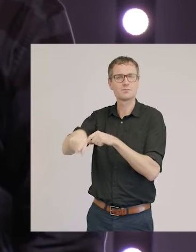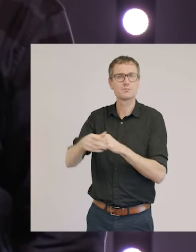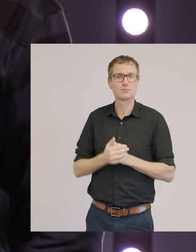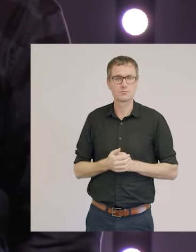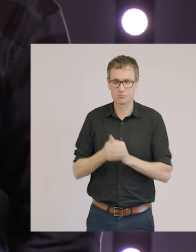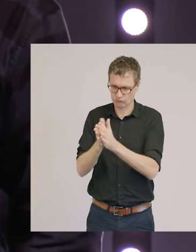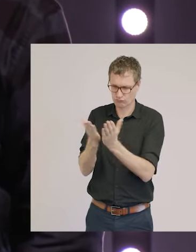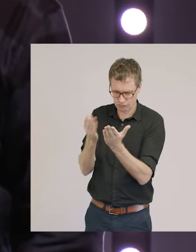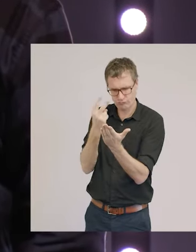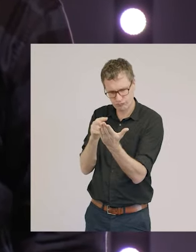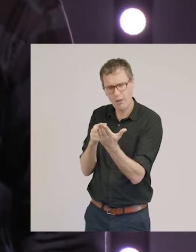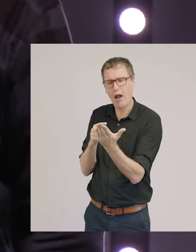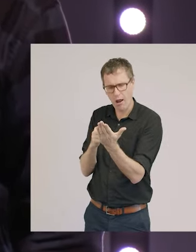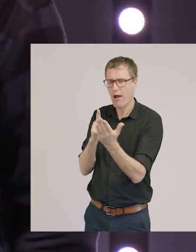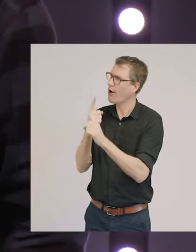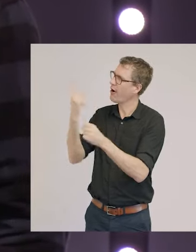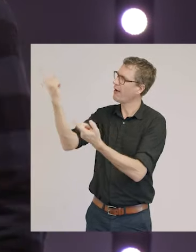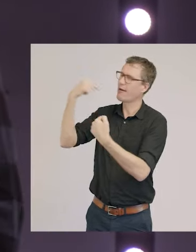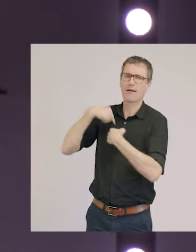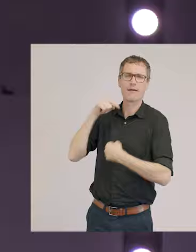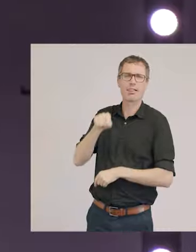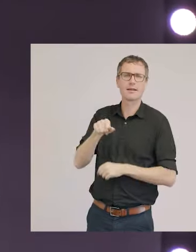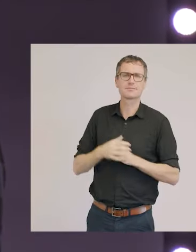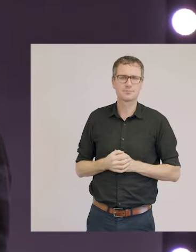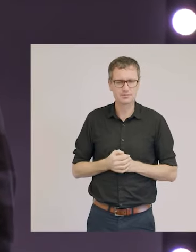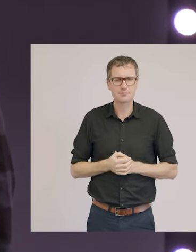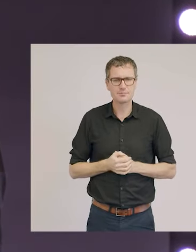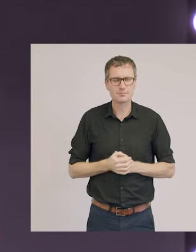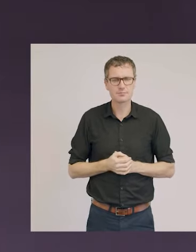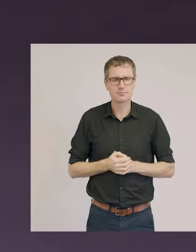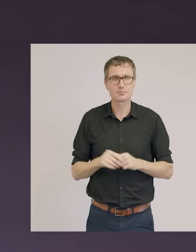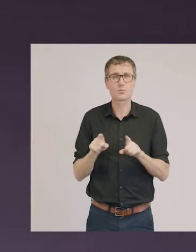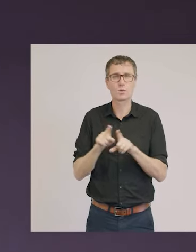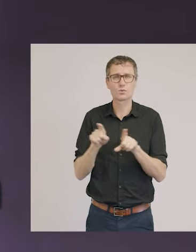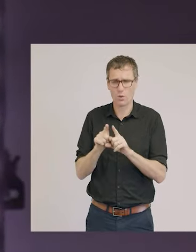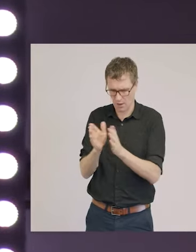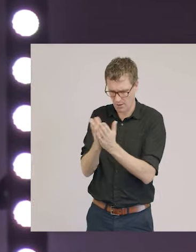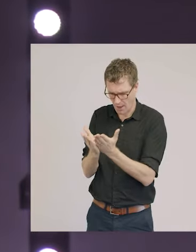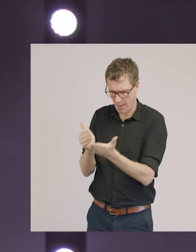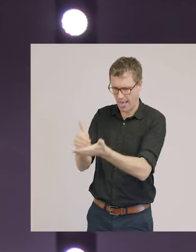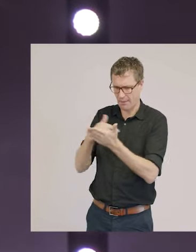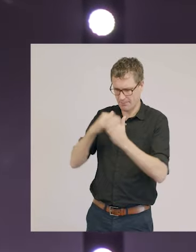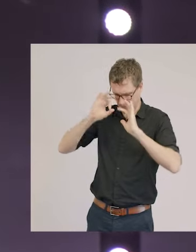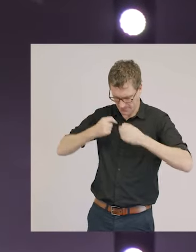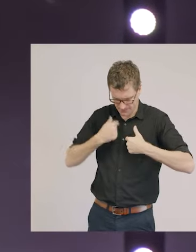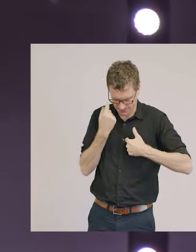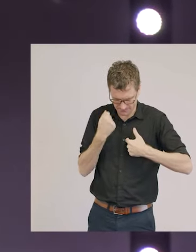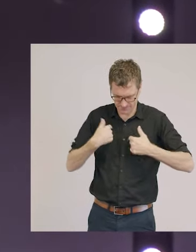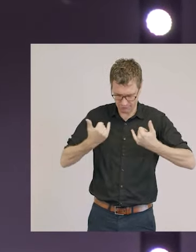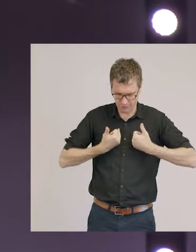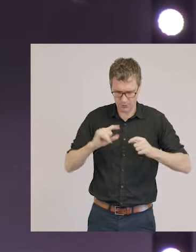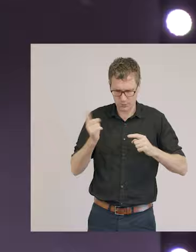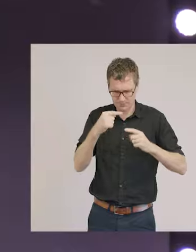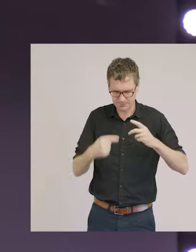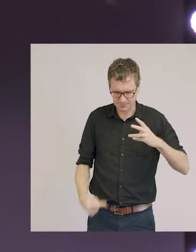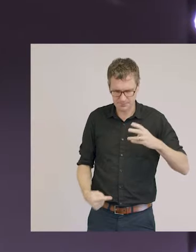the truth. It's really simple. Just go and look it up and find out what God says. It tells us what's true. It makes us realise what is